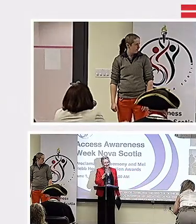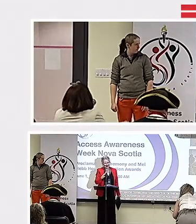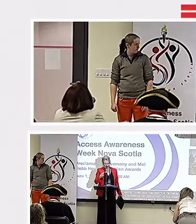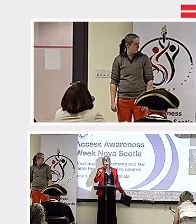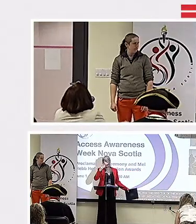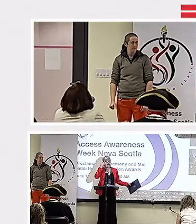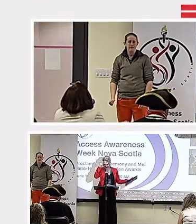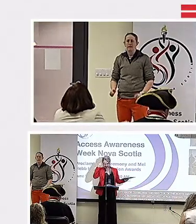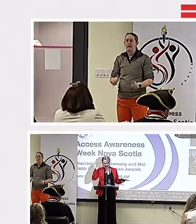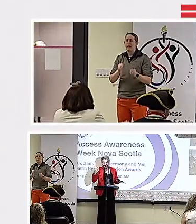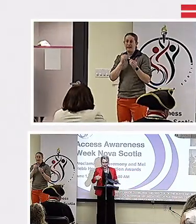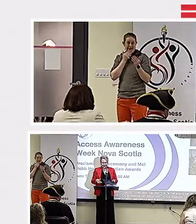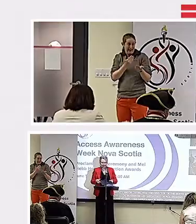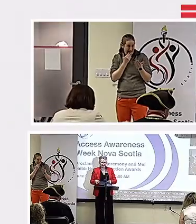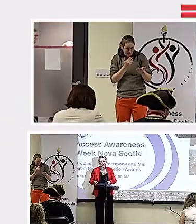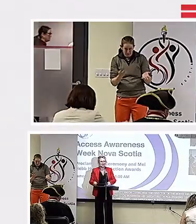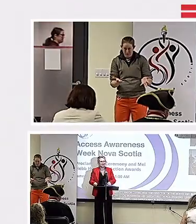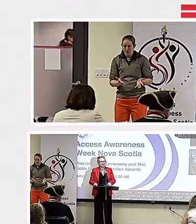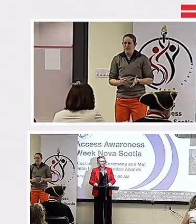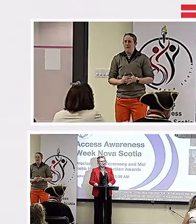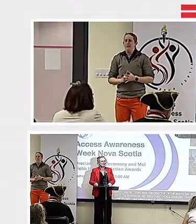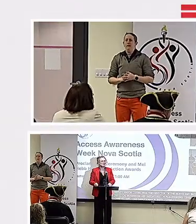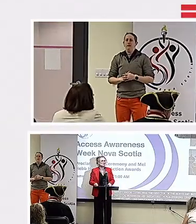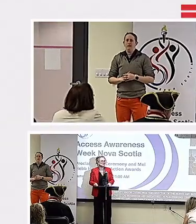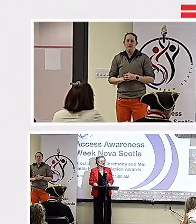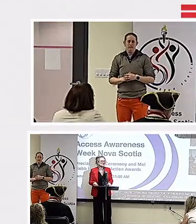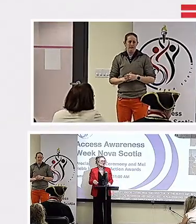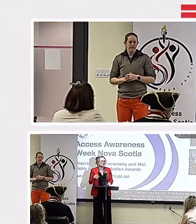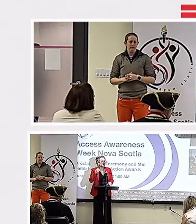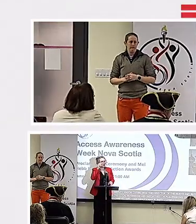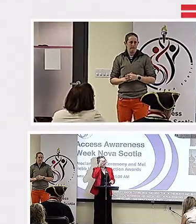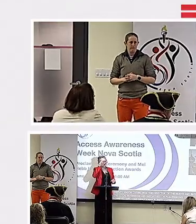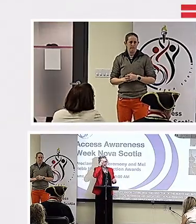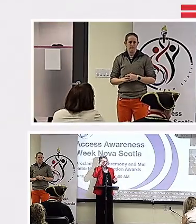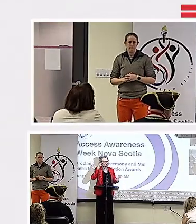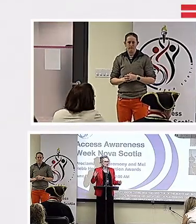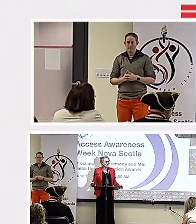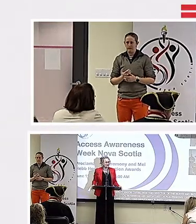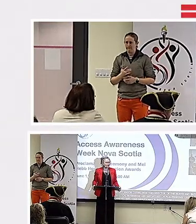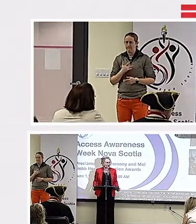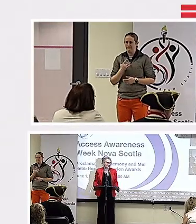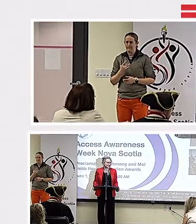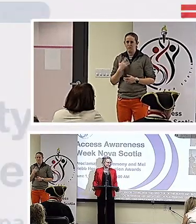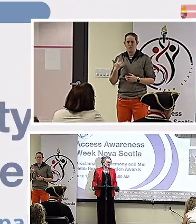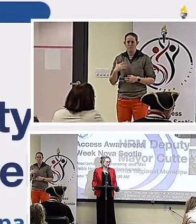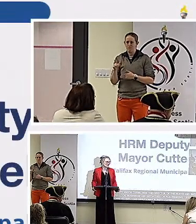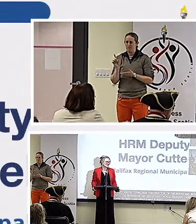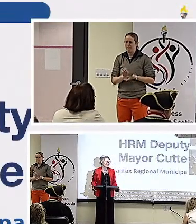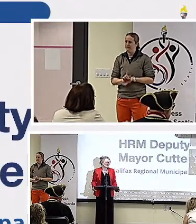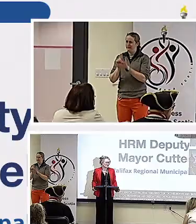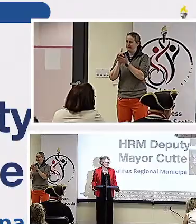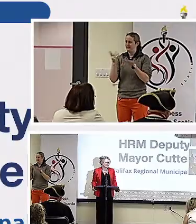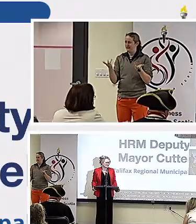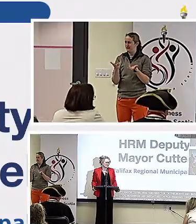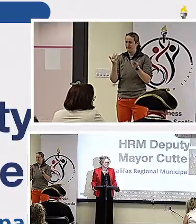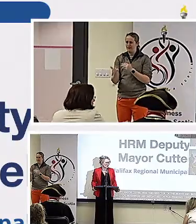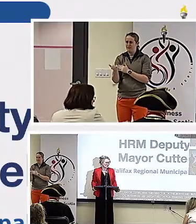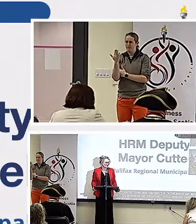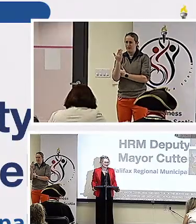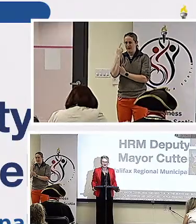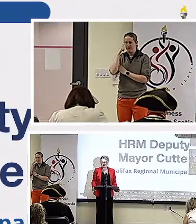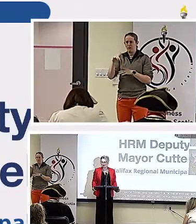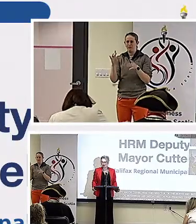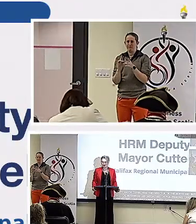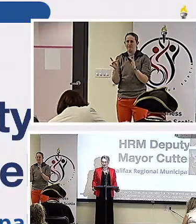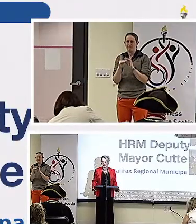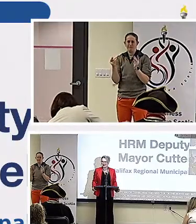Thank you so much, Sherry. It's a real honor and a privilege to be here this morning to address you all on